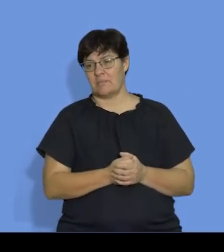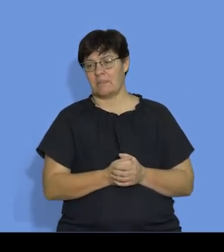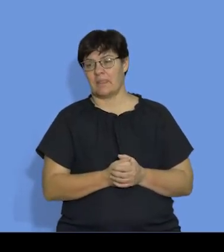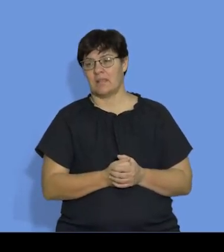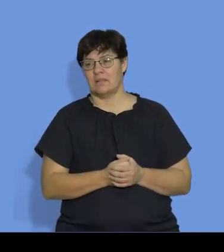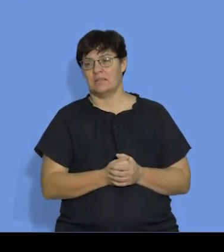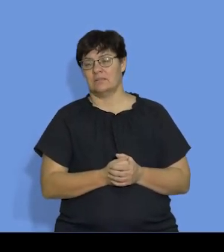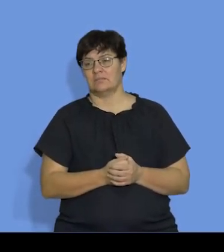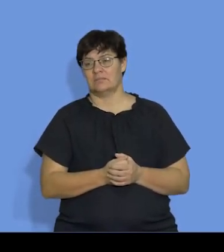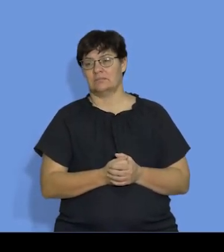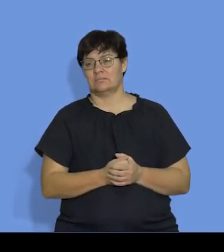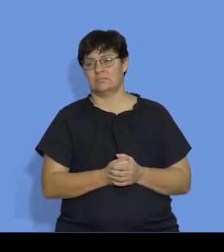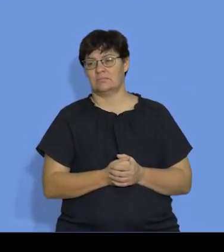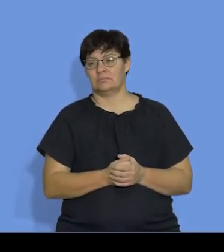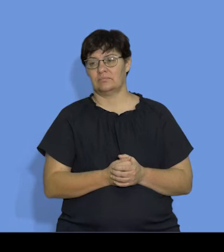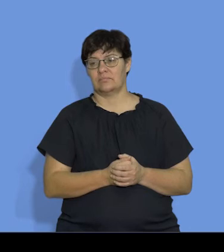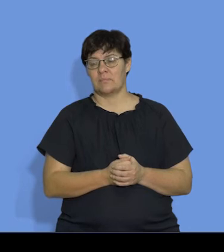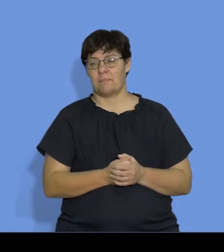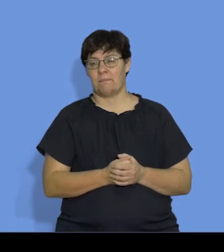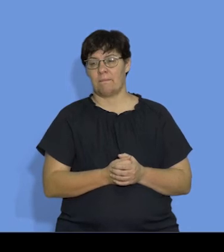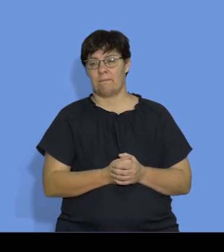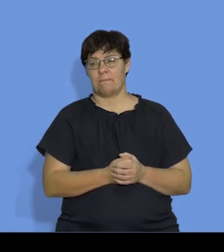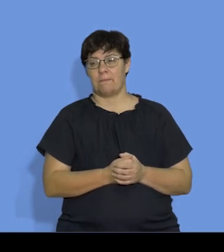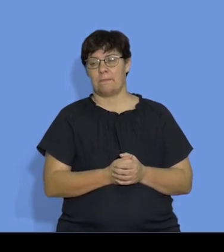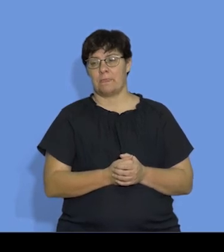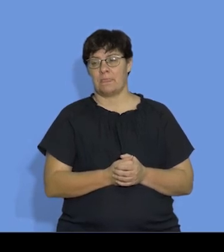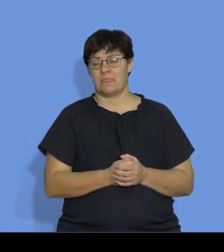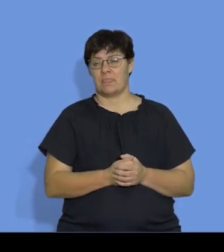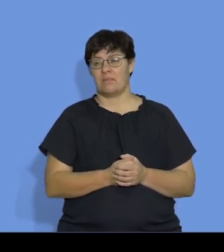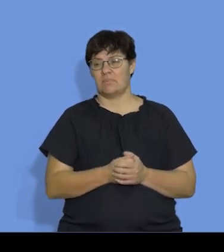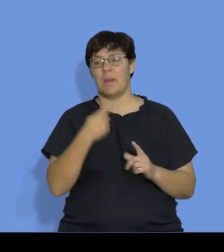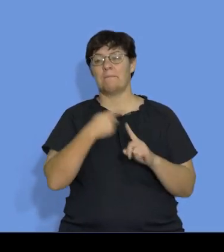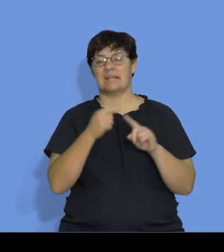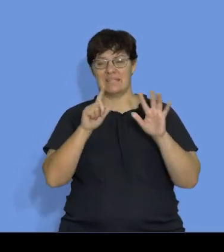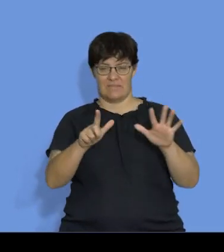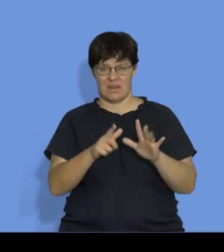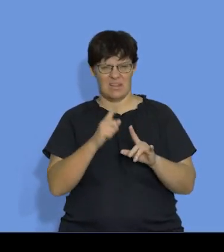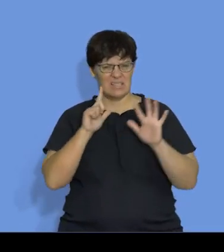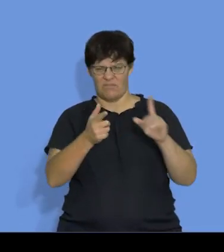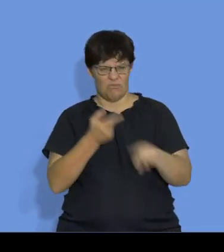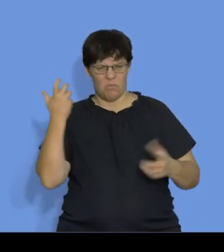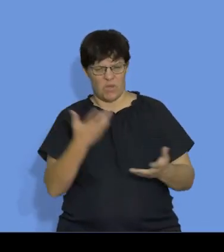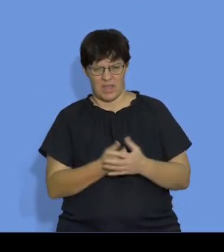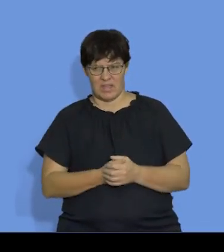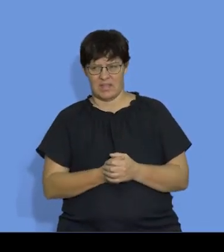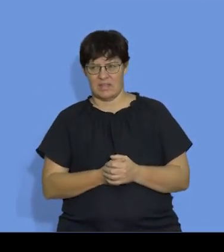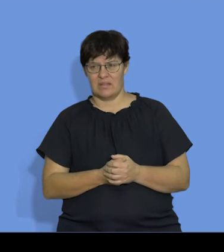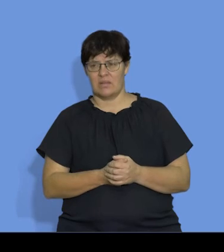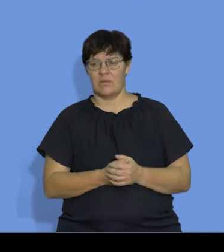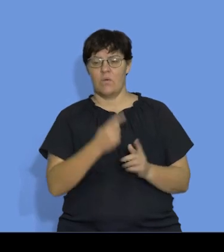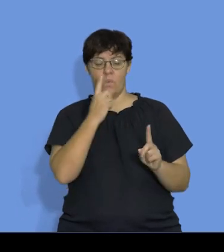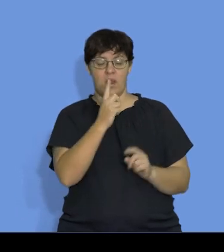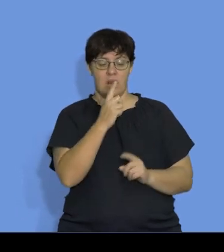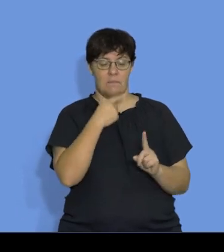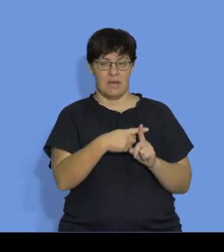here this X is actually plus 7. So because where is the 7 coming from? So if we say 1